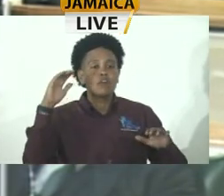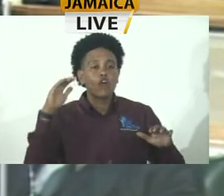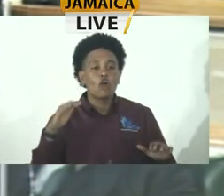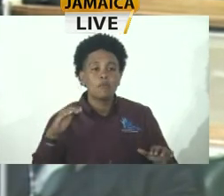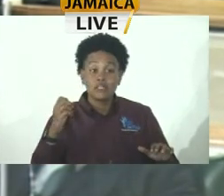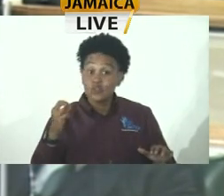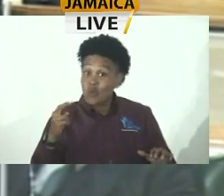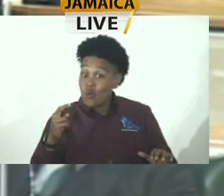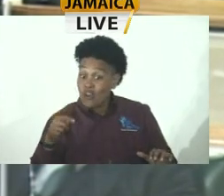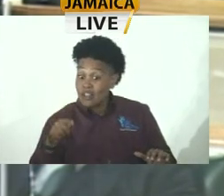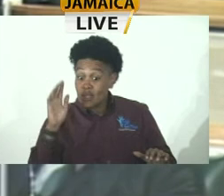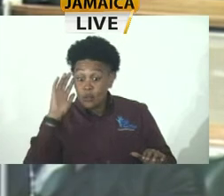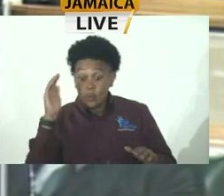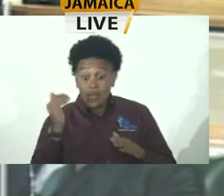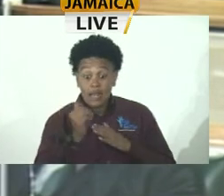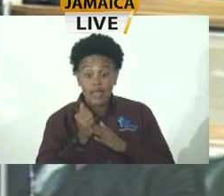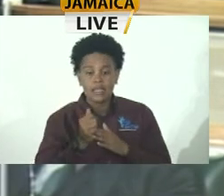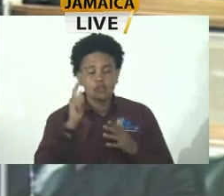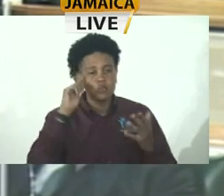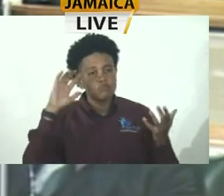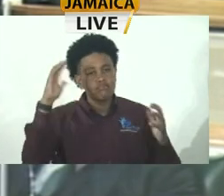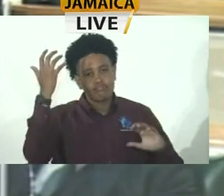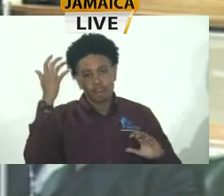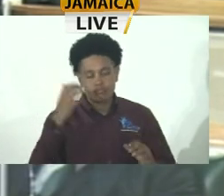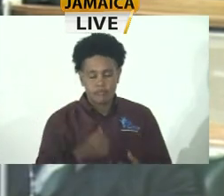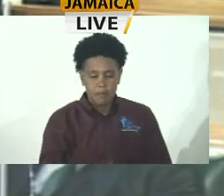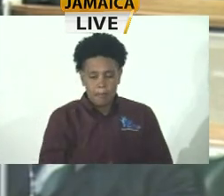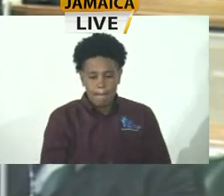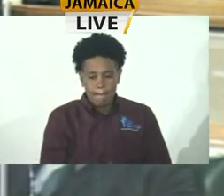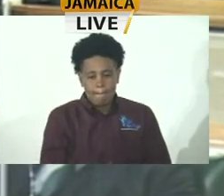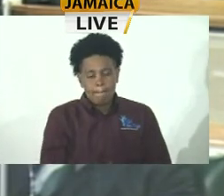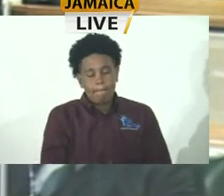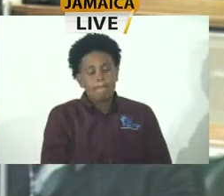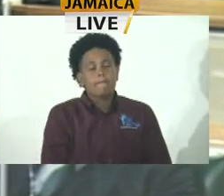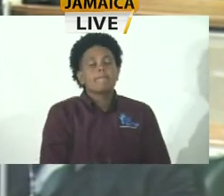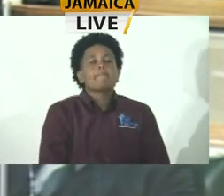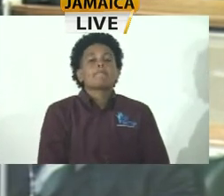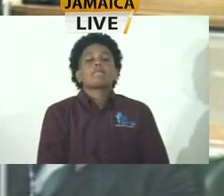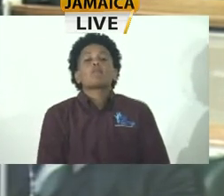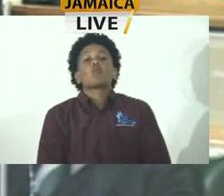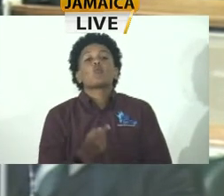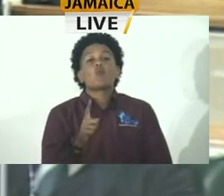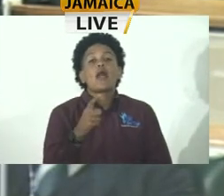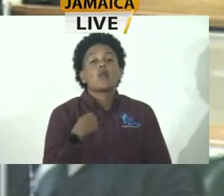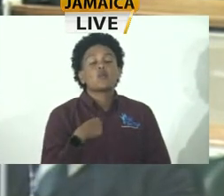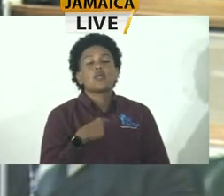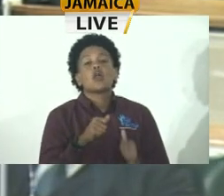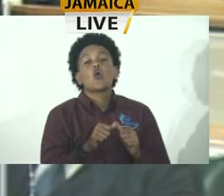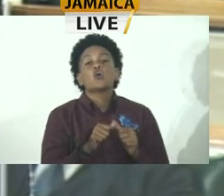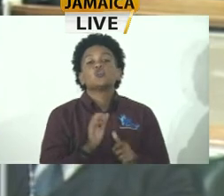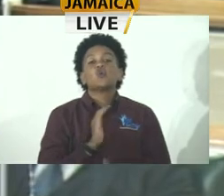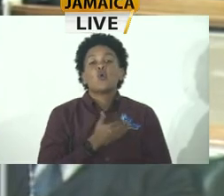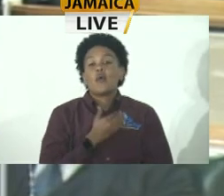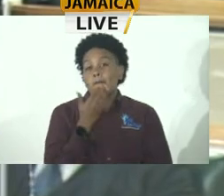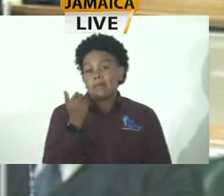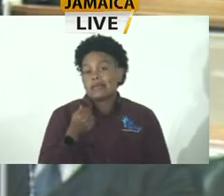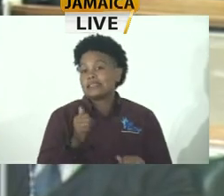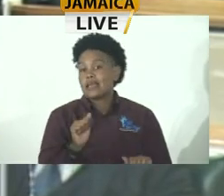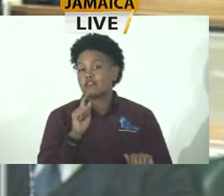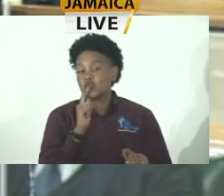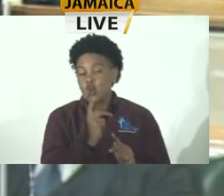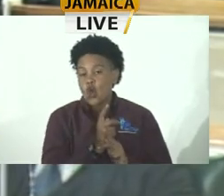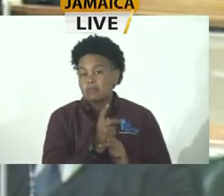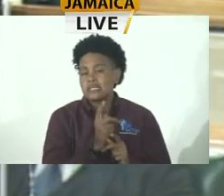otherwise this will lead to catastrophe while we continue our best efforts to obtain and